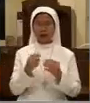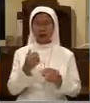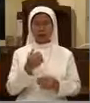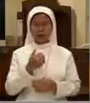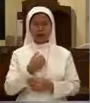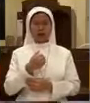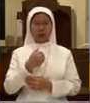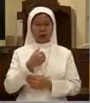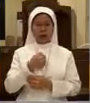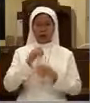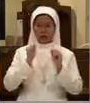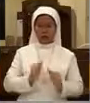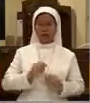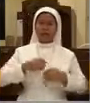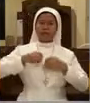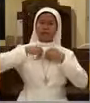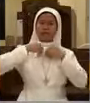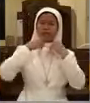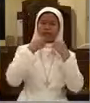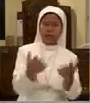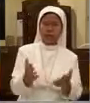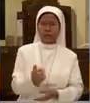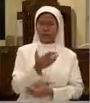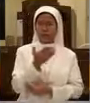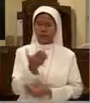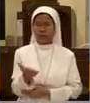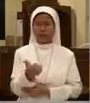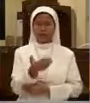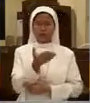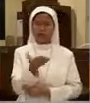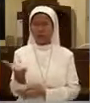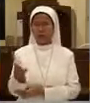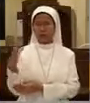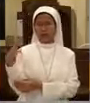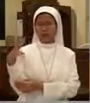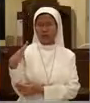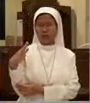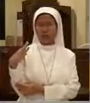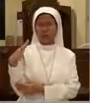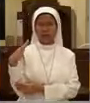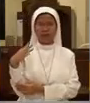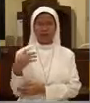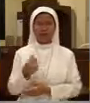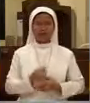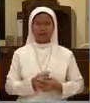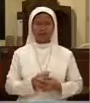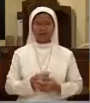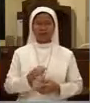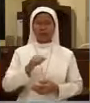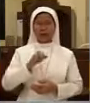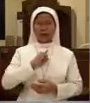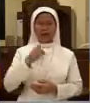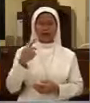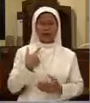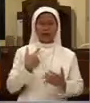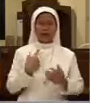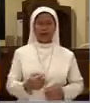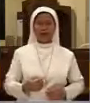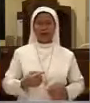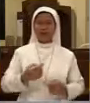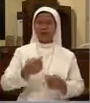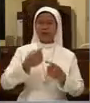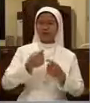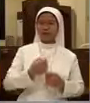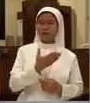Ako ang magbibigay sa inyo. Maghintay kayo. I have the gifts that you